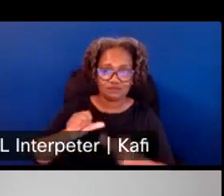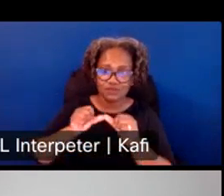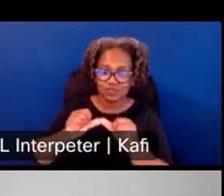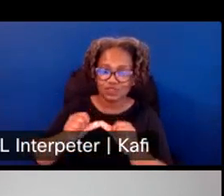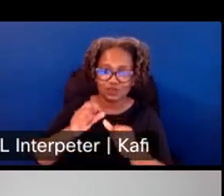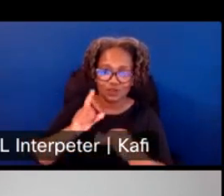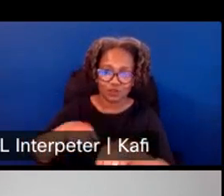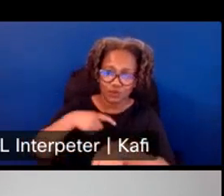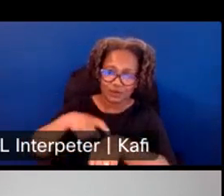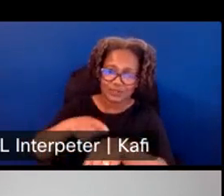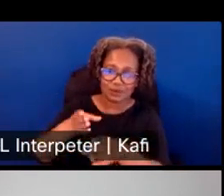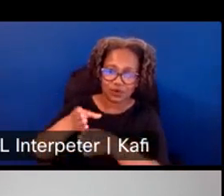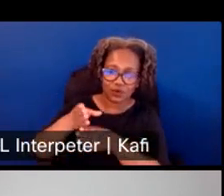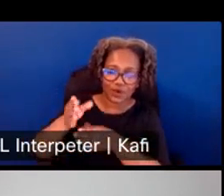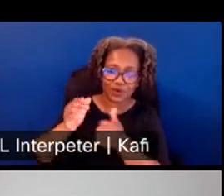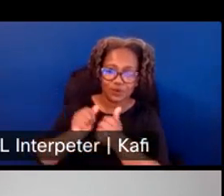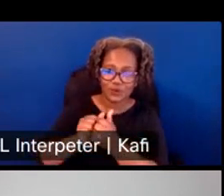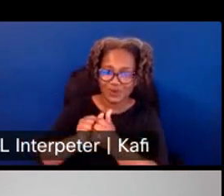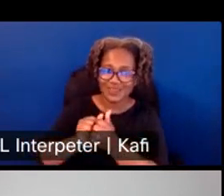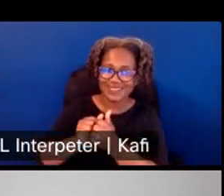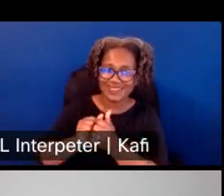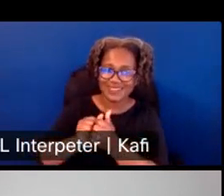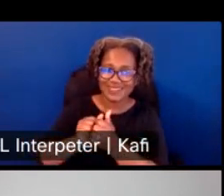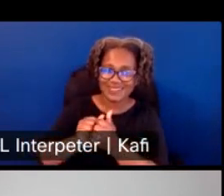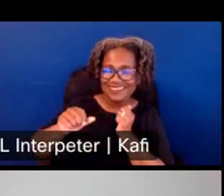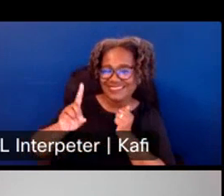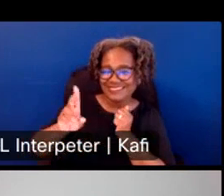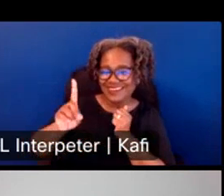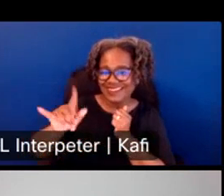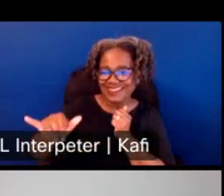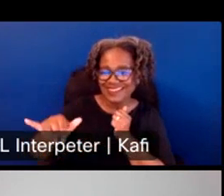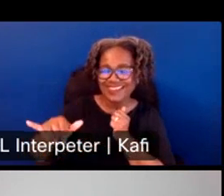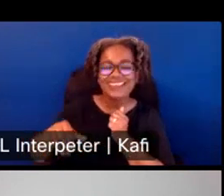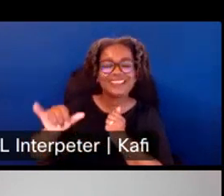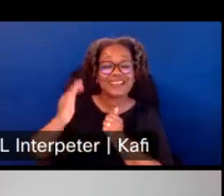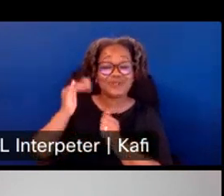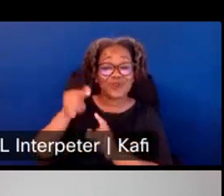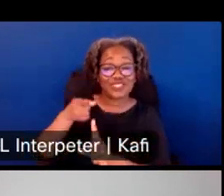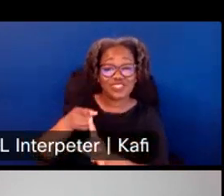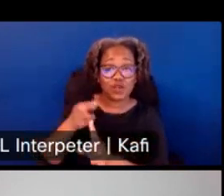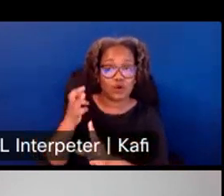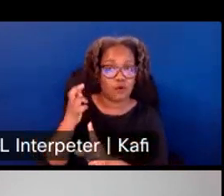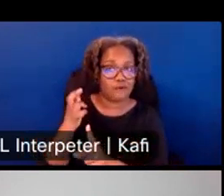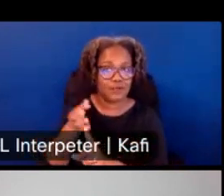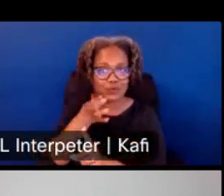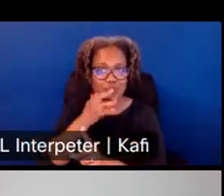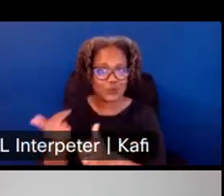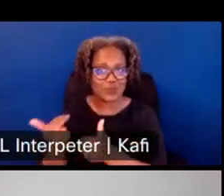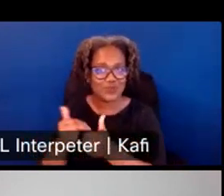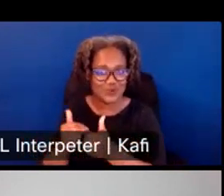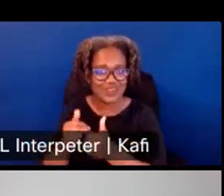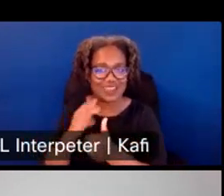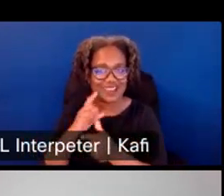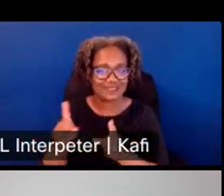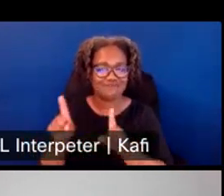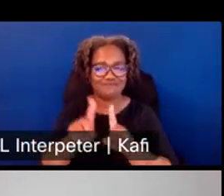she, hopefully, fingers crossed, will be joining us with Dr. Dudley today. So while we're waiting, and I'm